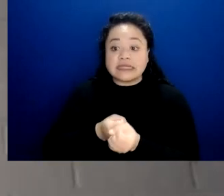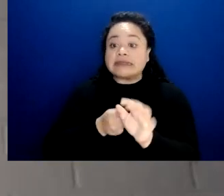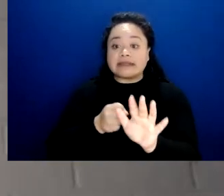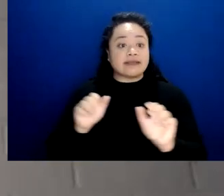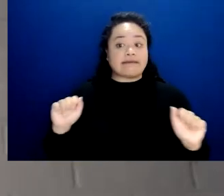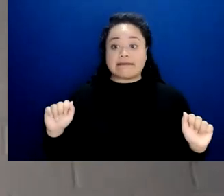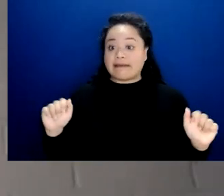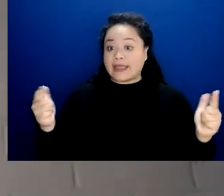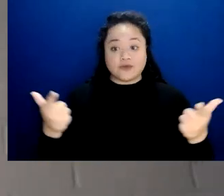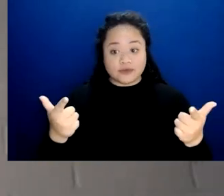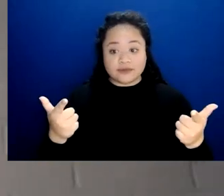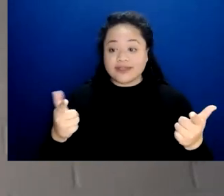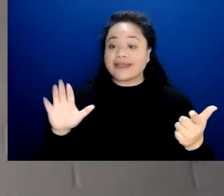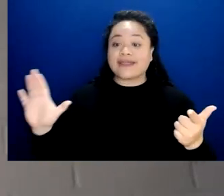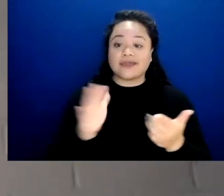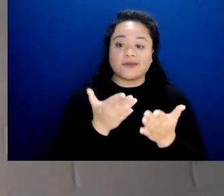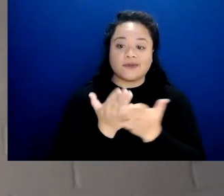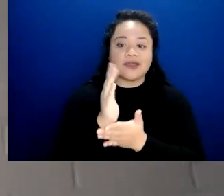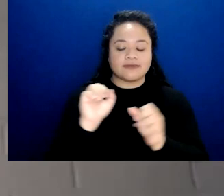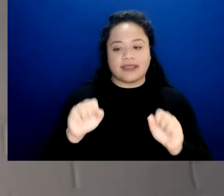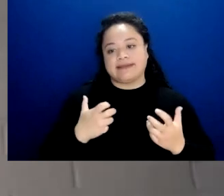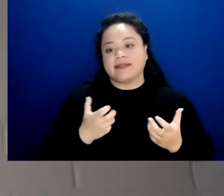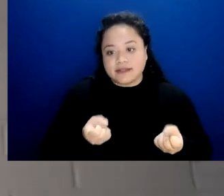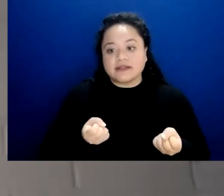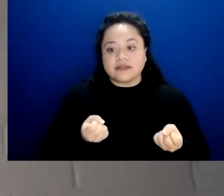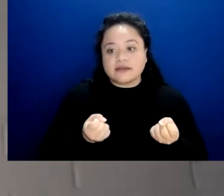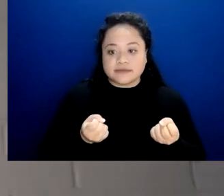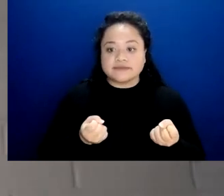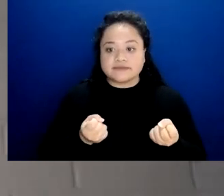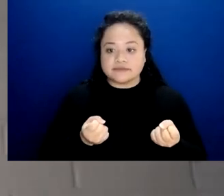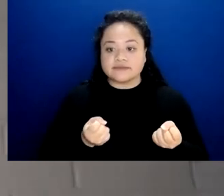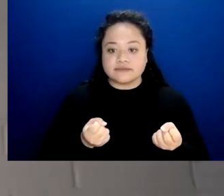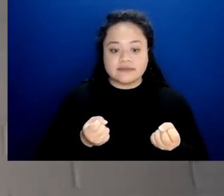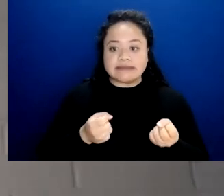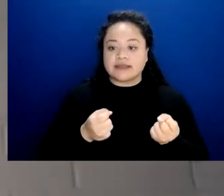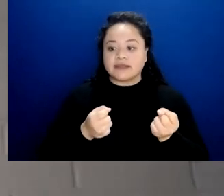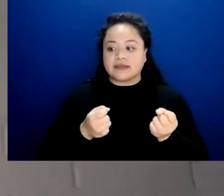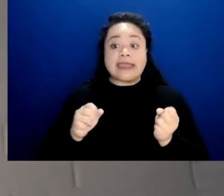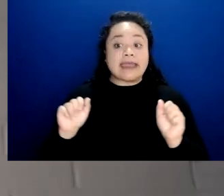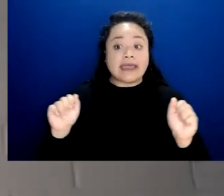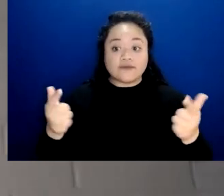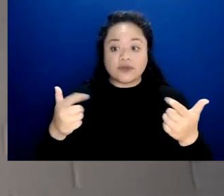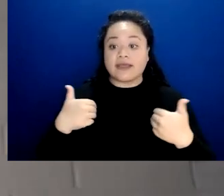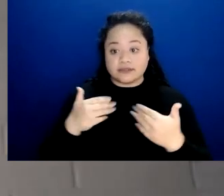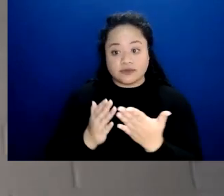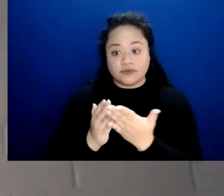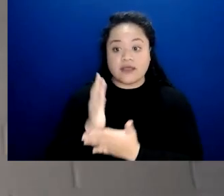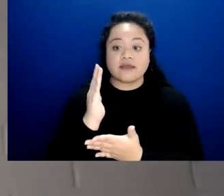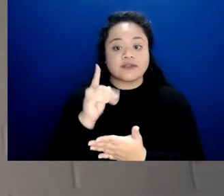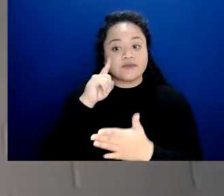has the right to heal. Everyone has a right to heal. Everyone has the right to have an opportunity to have access to services